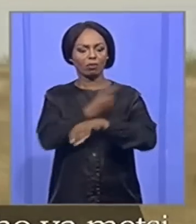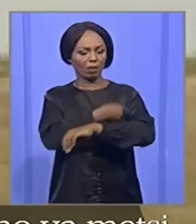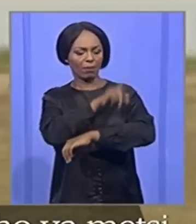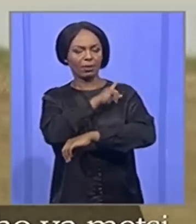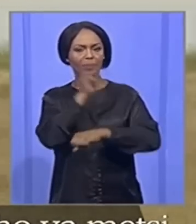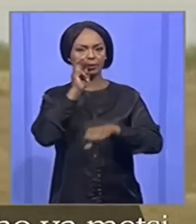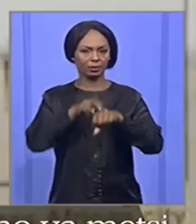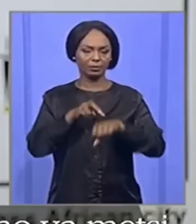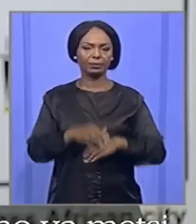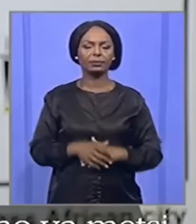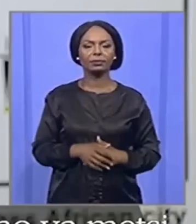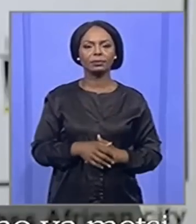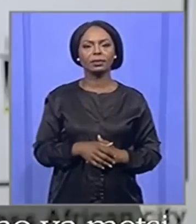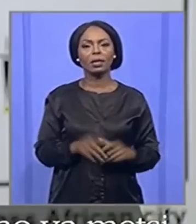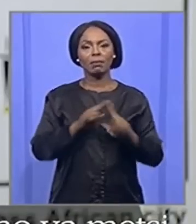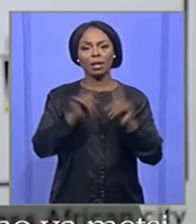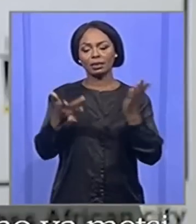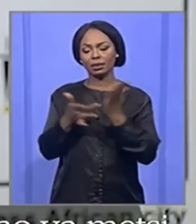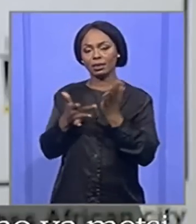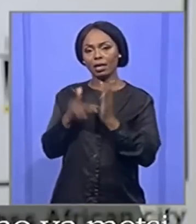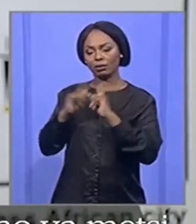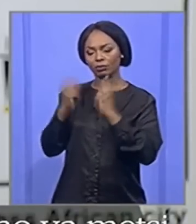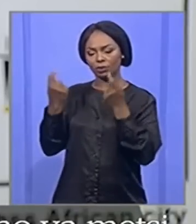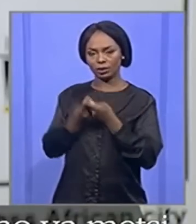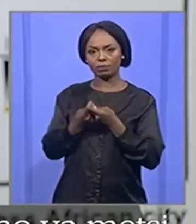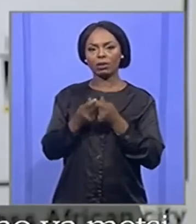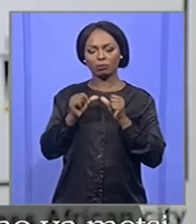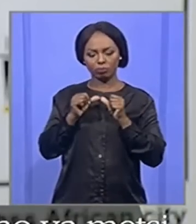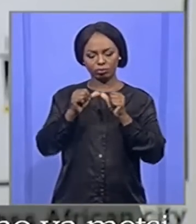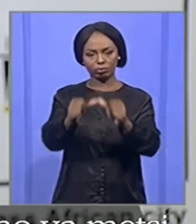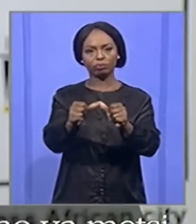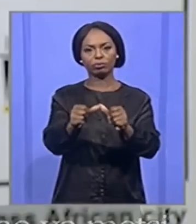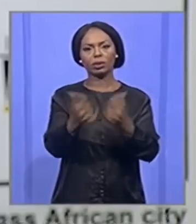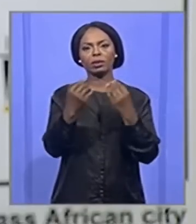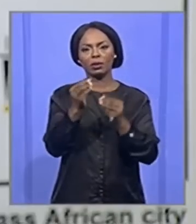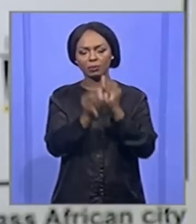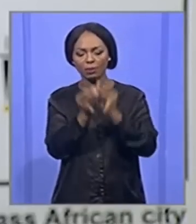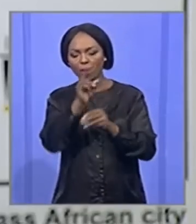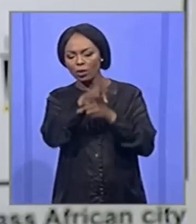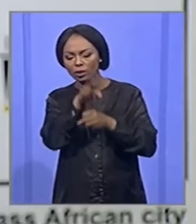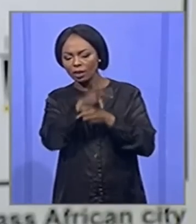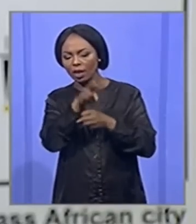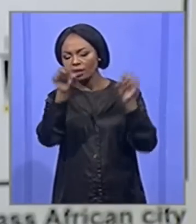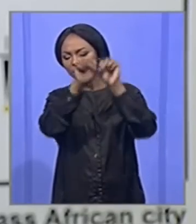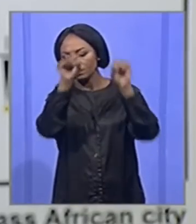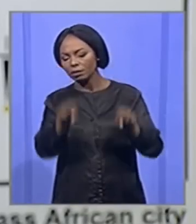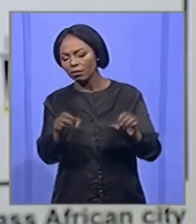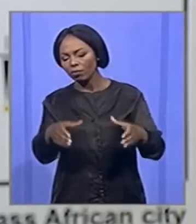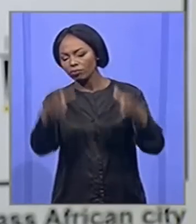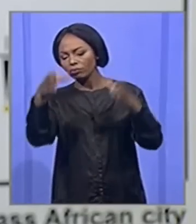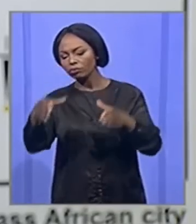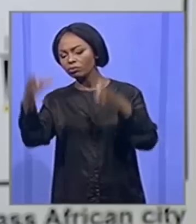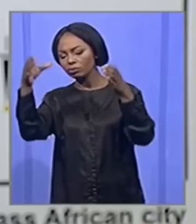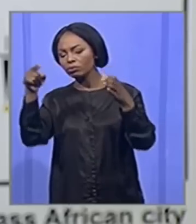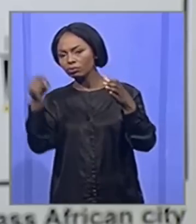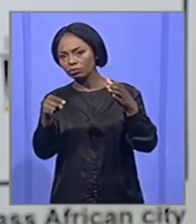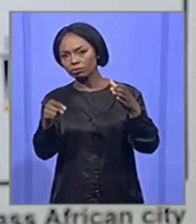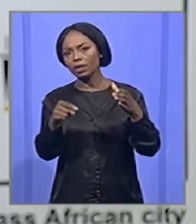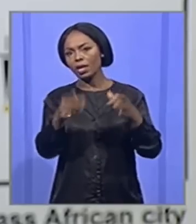stabilize. The technical teams will continue closely monitoring the systems, and we will keep